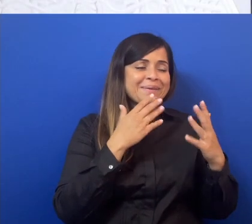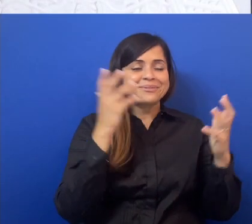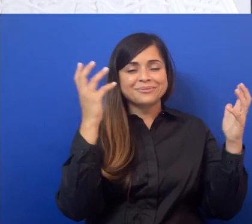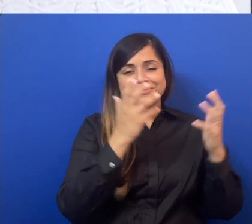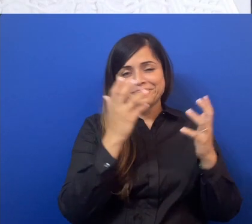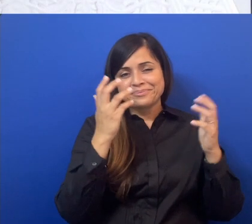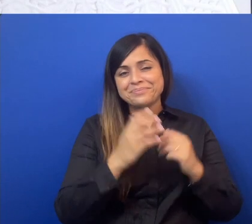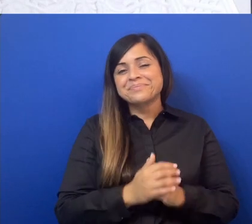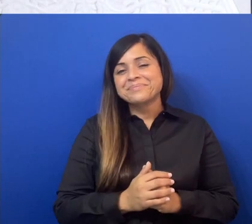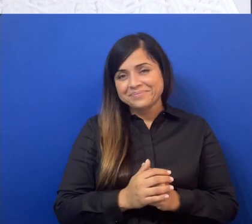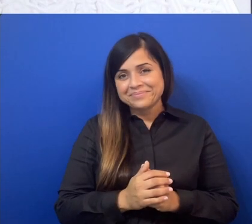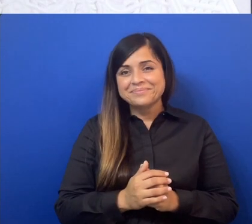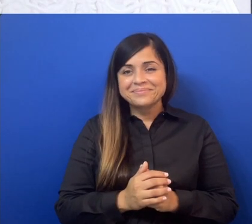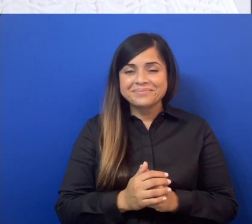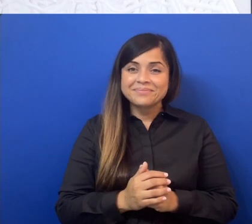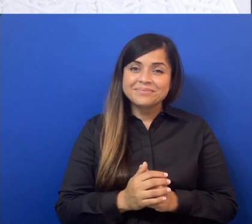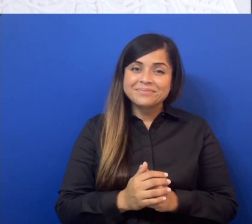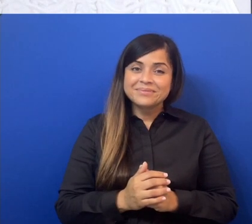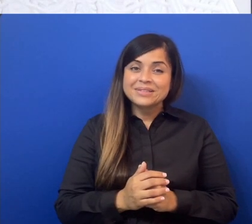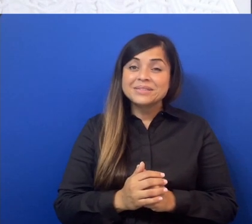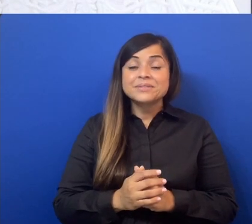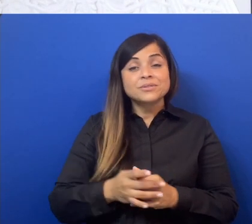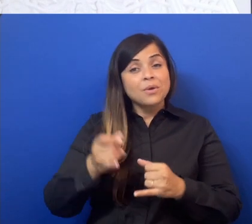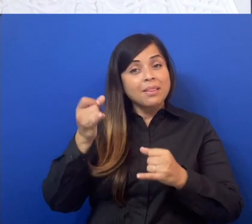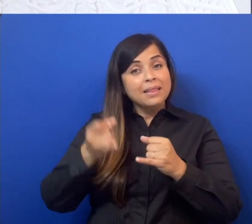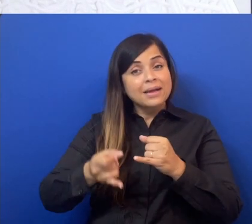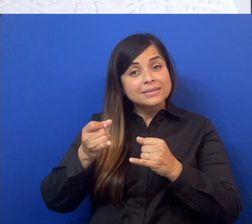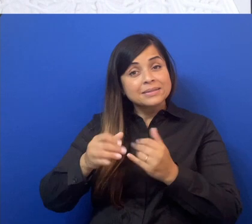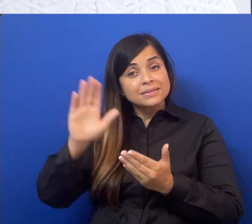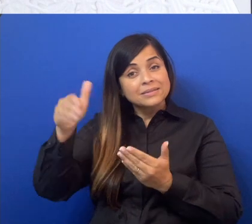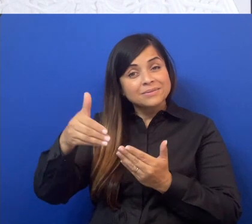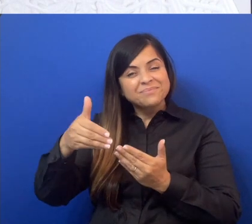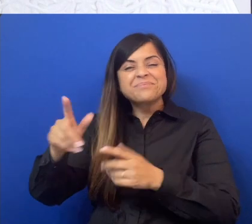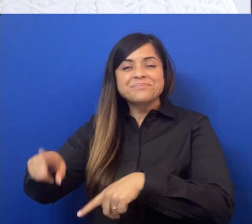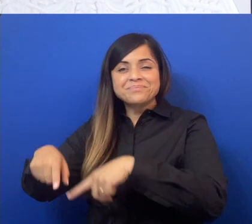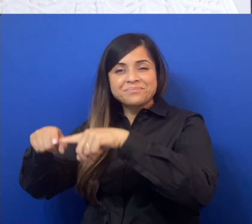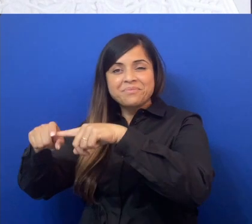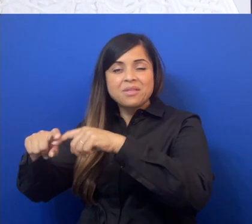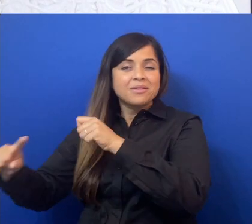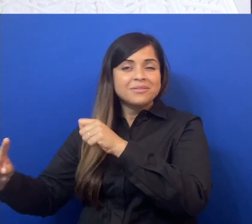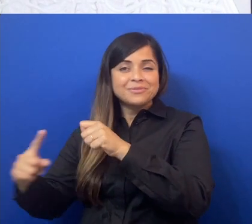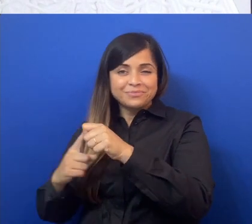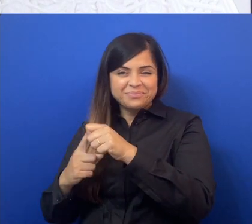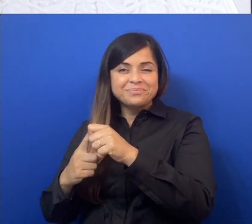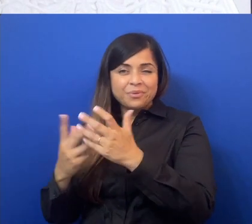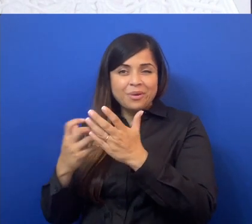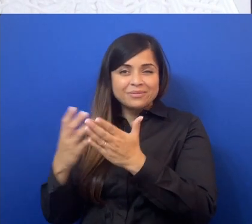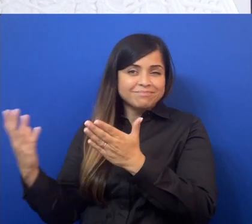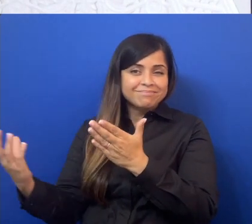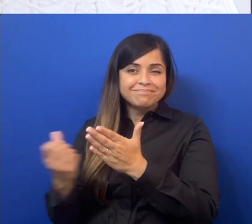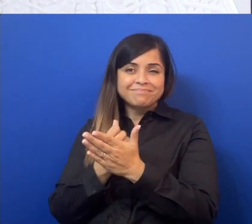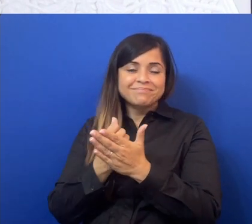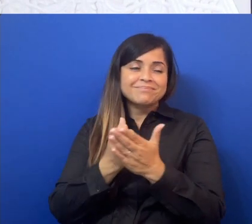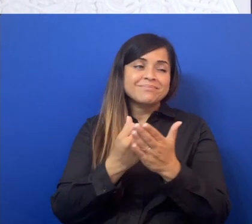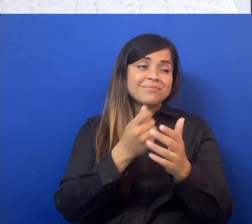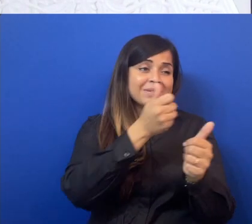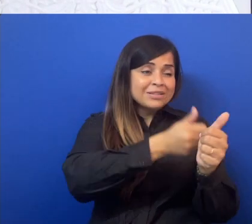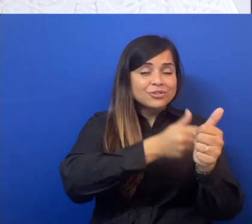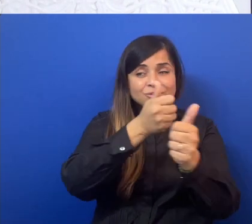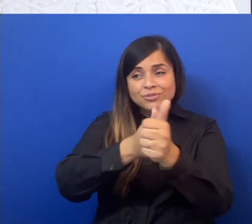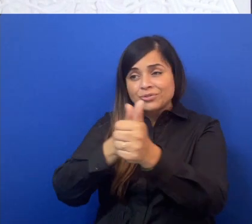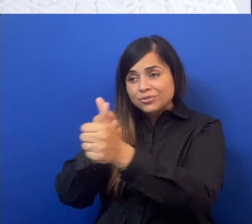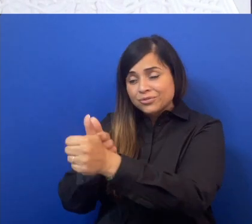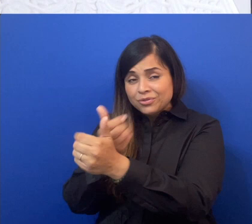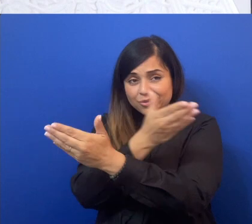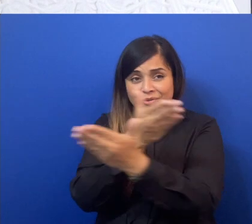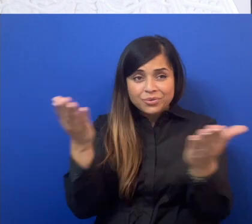you for that wonderful production. Before I introduce the final segment of today's special event, I want to extend